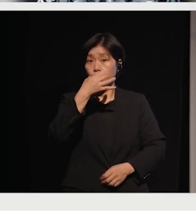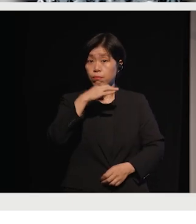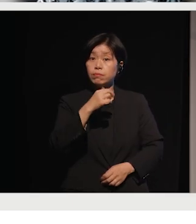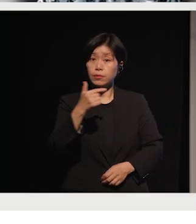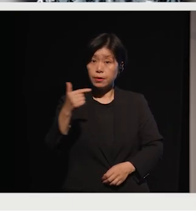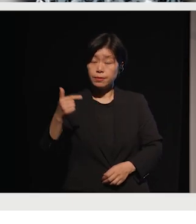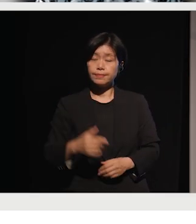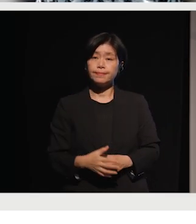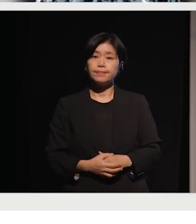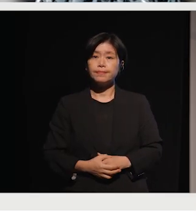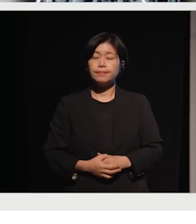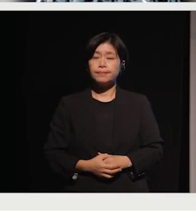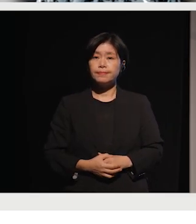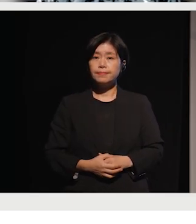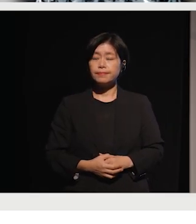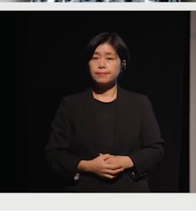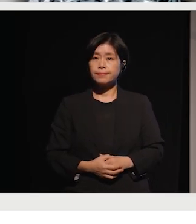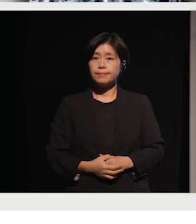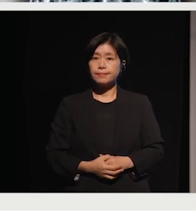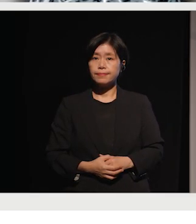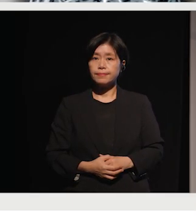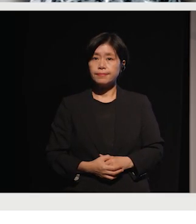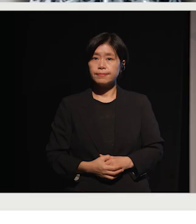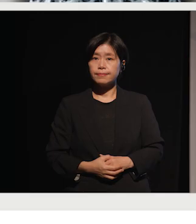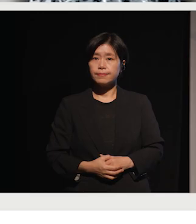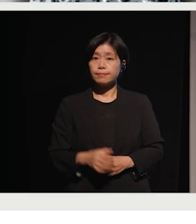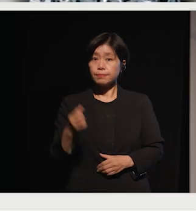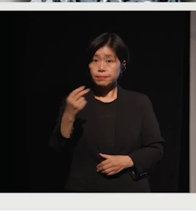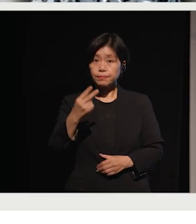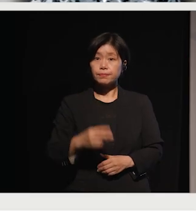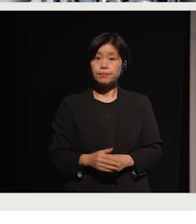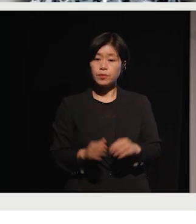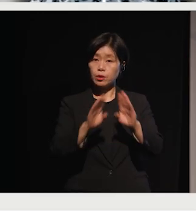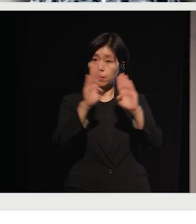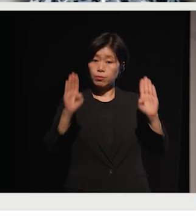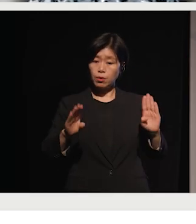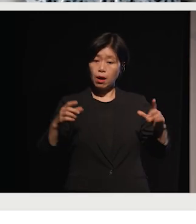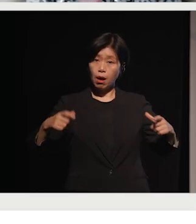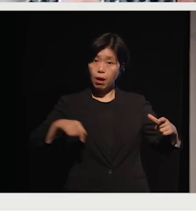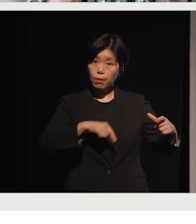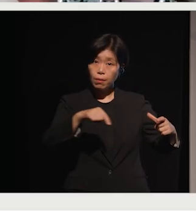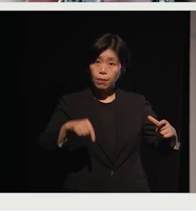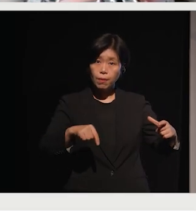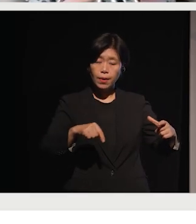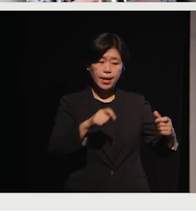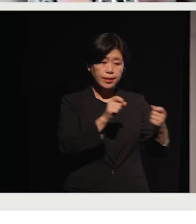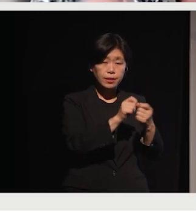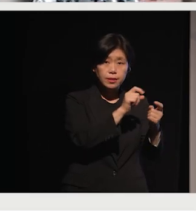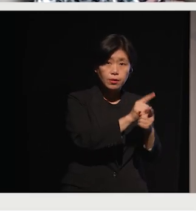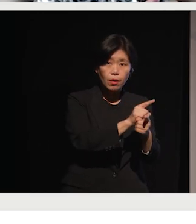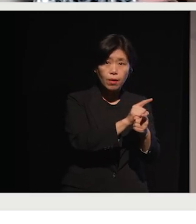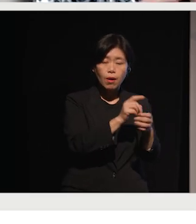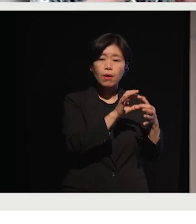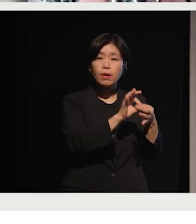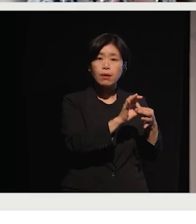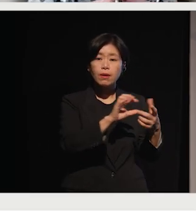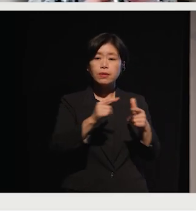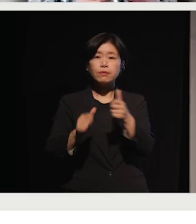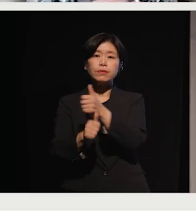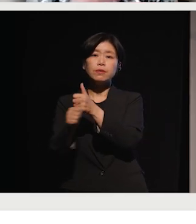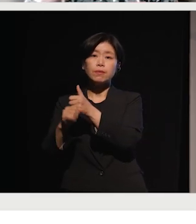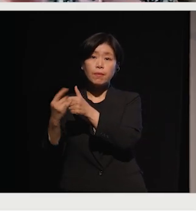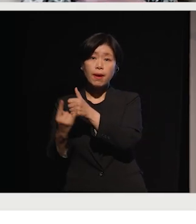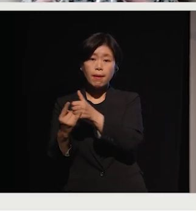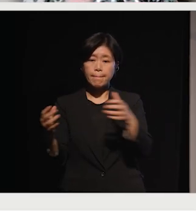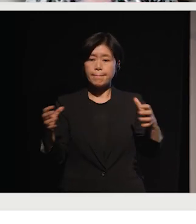colleagues. We work a lot with the different accessibility committees within the museum. So I mentioned that we're a small staff of